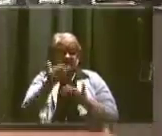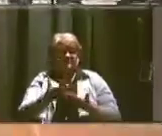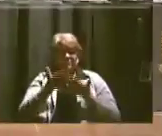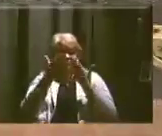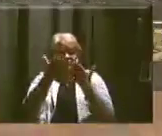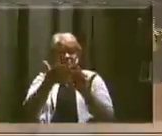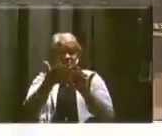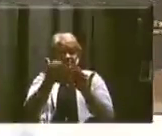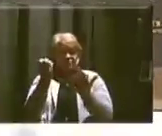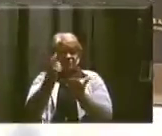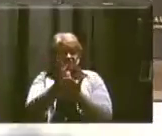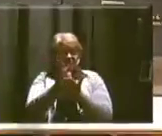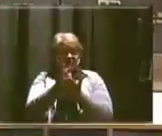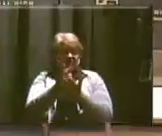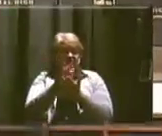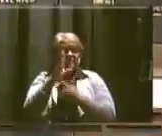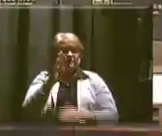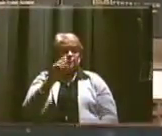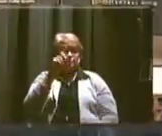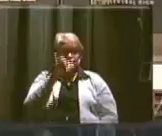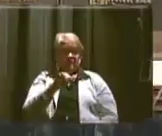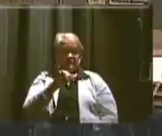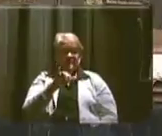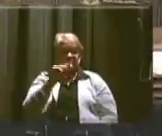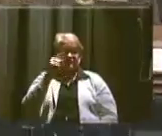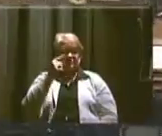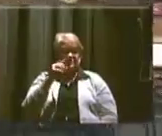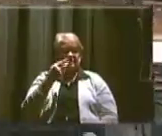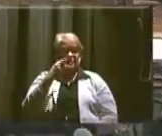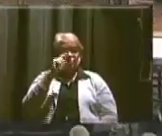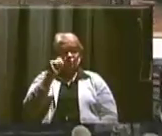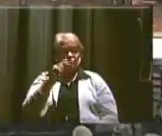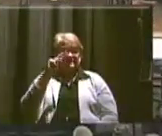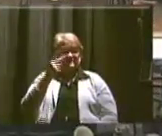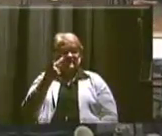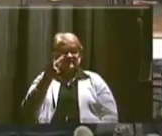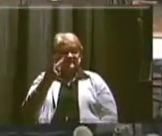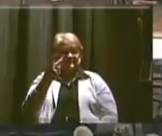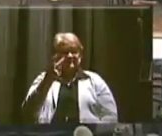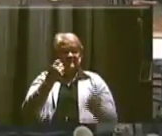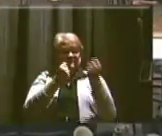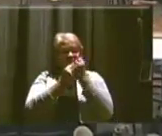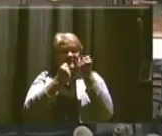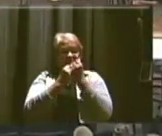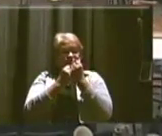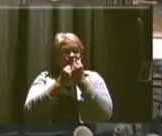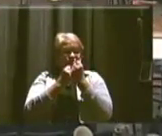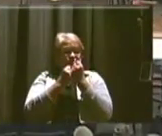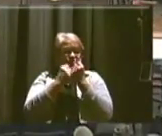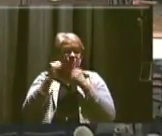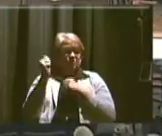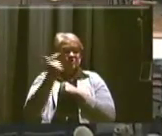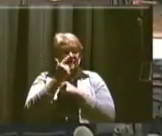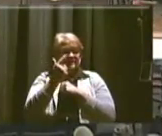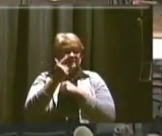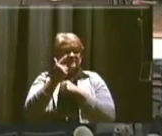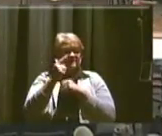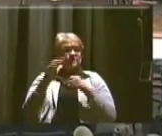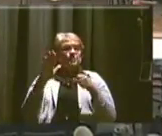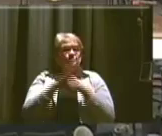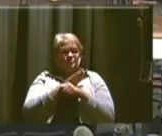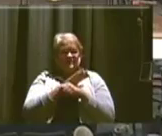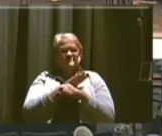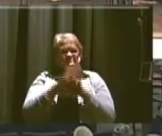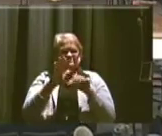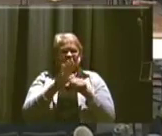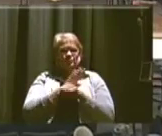four. Okay, Mr. Brady moves, Ms. Horn seconds, all in favor, aye. Passes